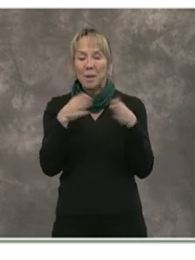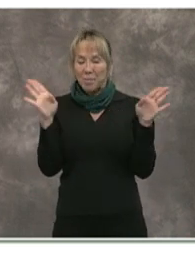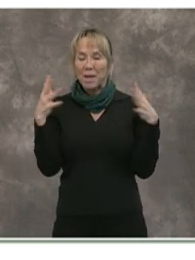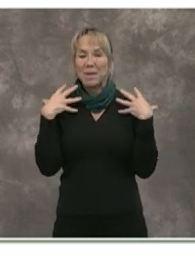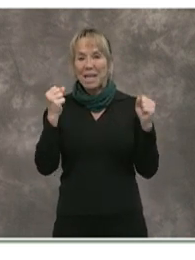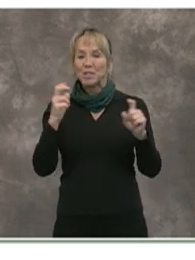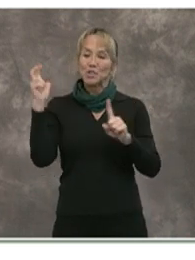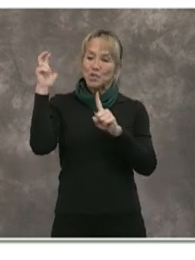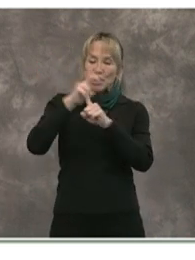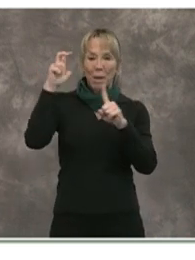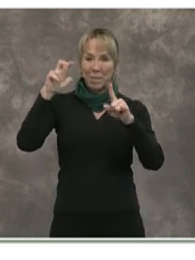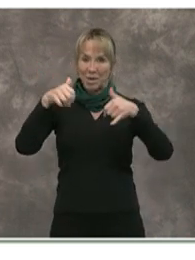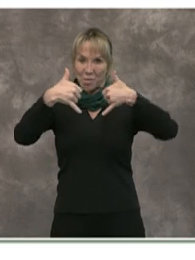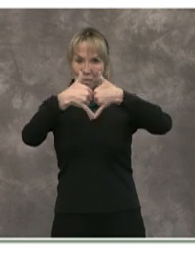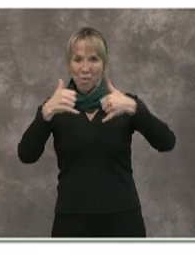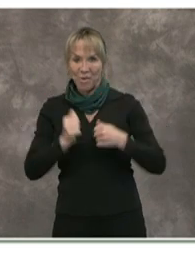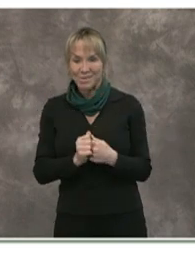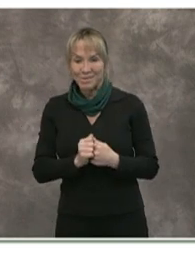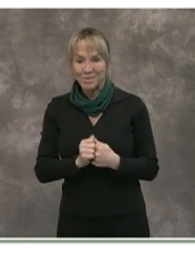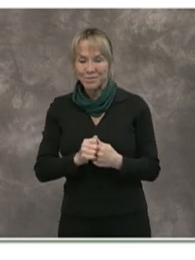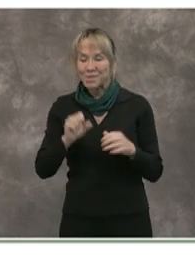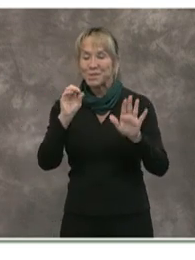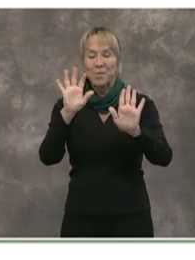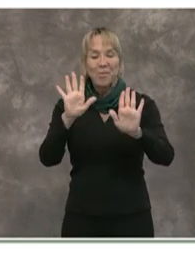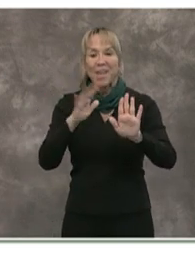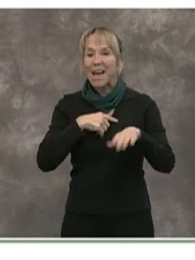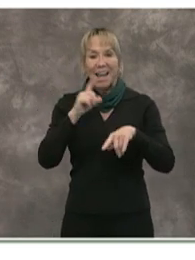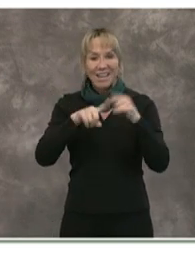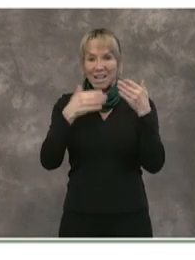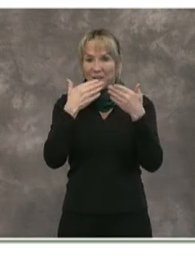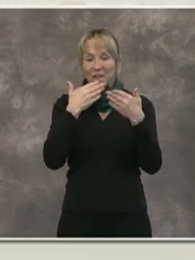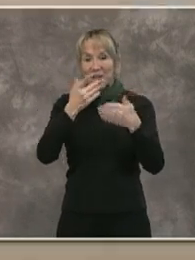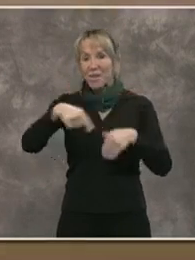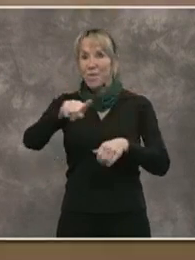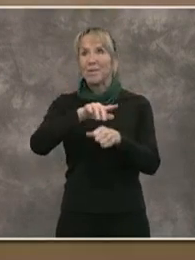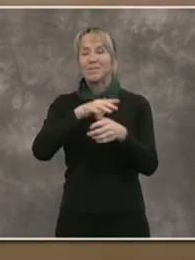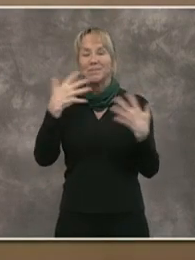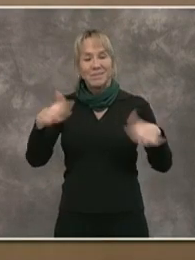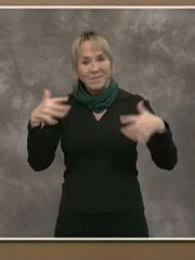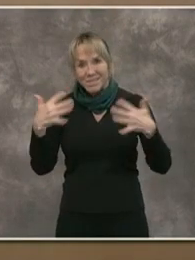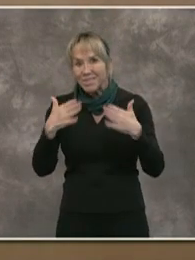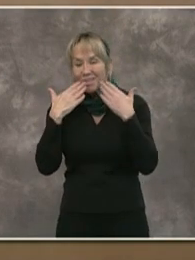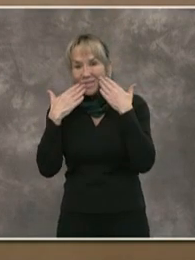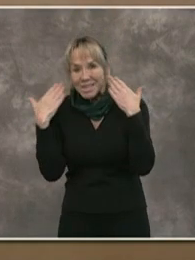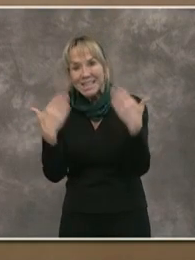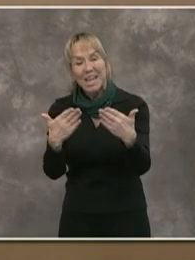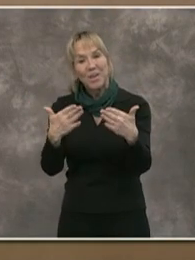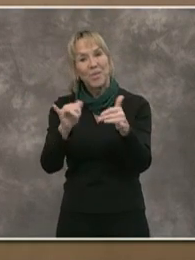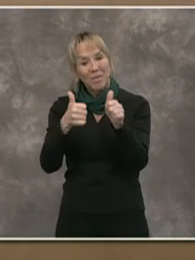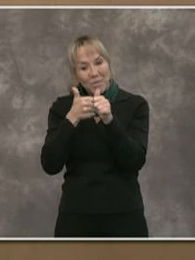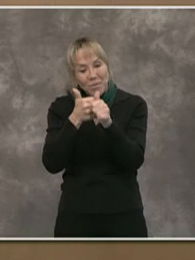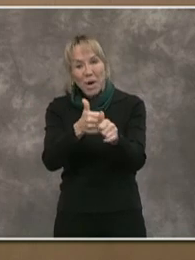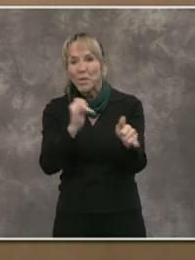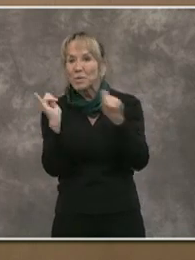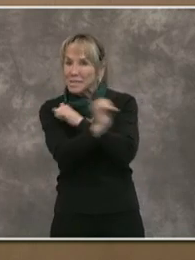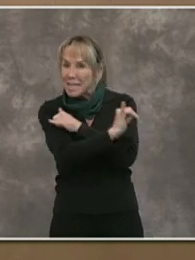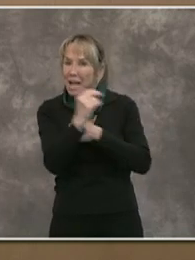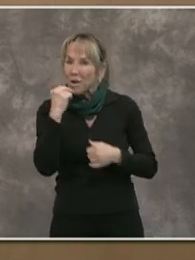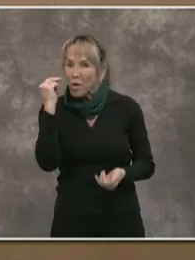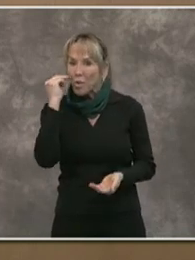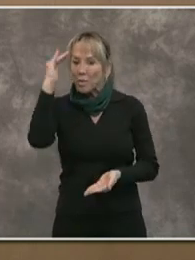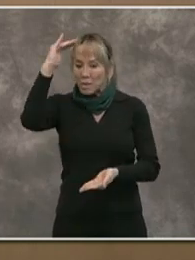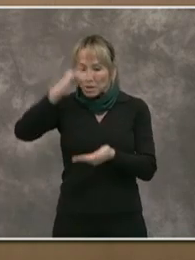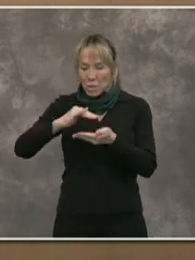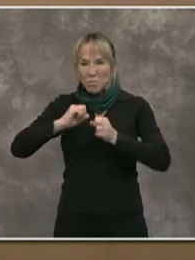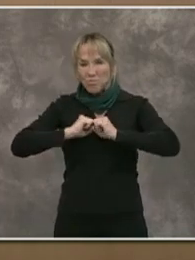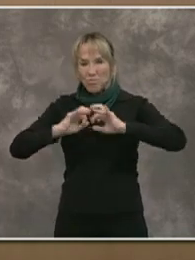Champion Award. In closing, I cannot thank the public enough for staying the course, to stay at home, to decrease